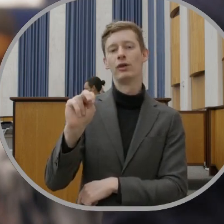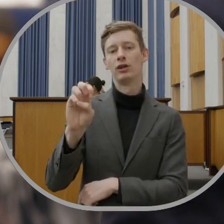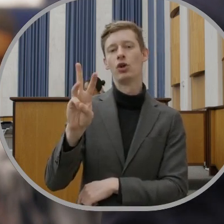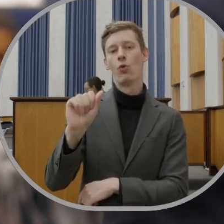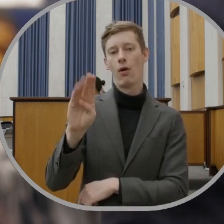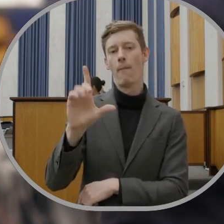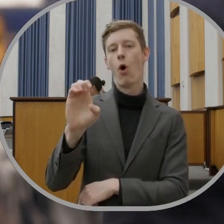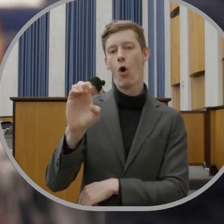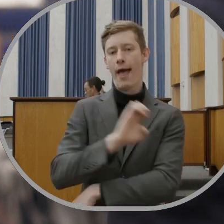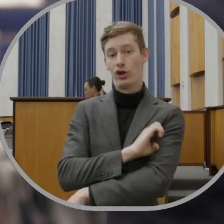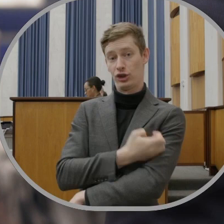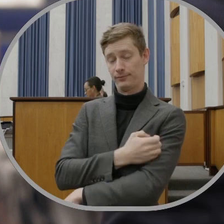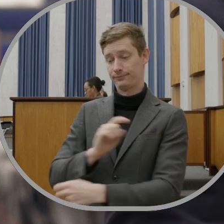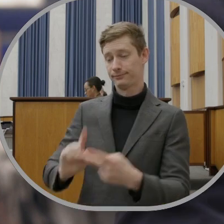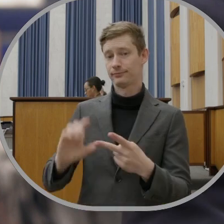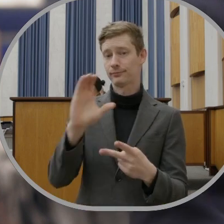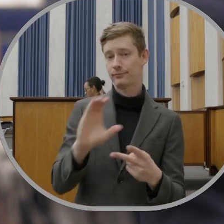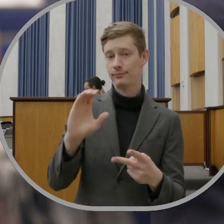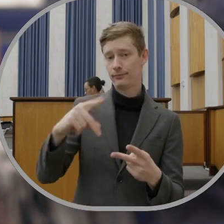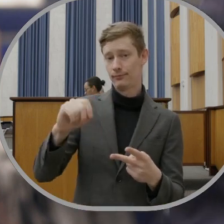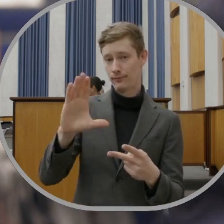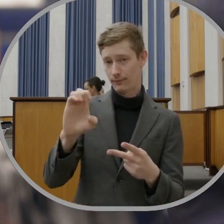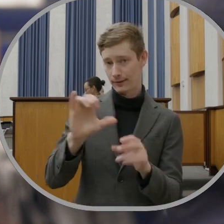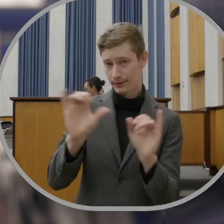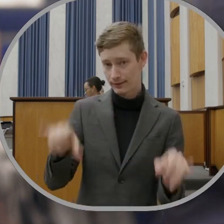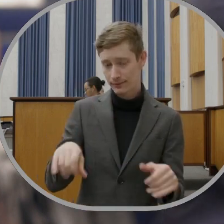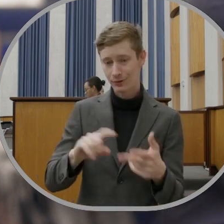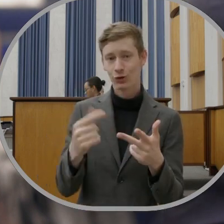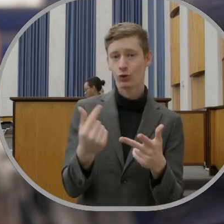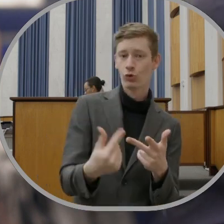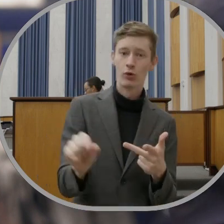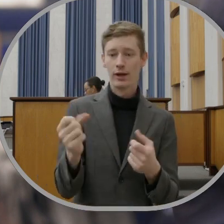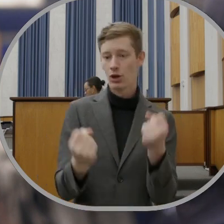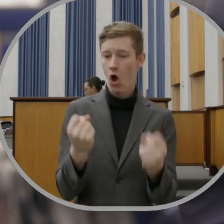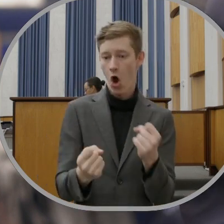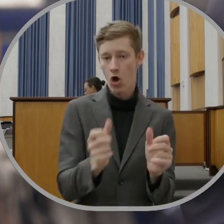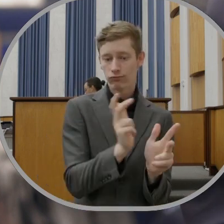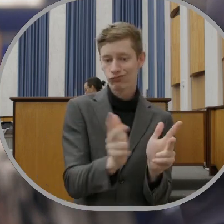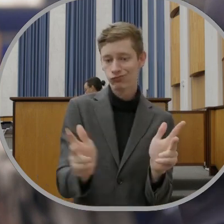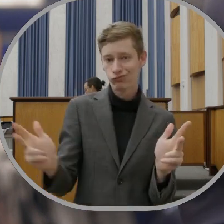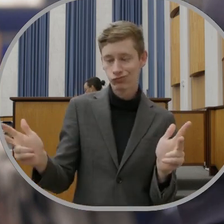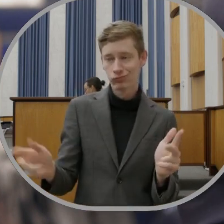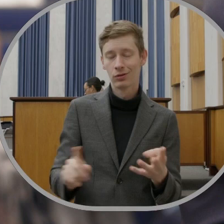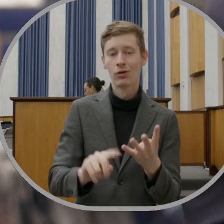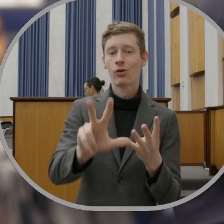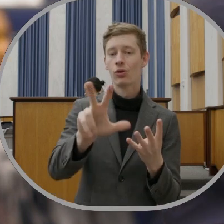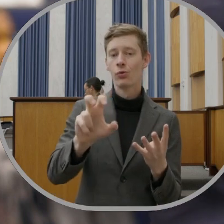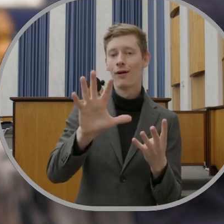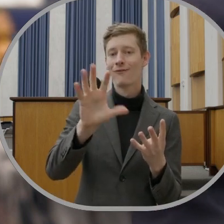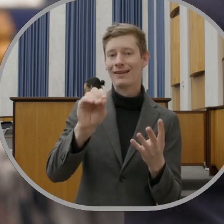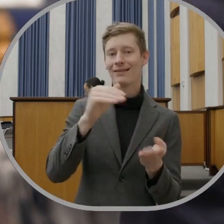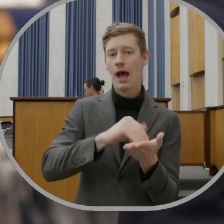starting a C-PACE program, greening our fleet, and investing over $850,000 in our